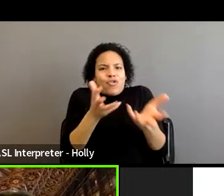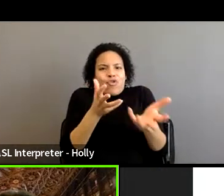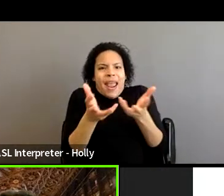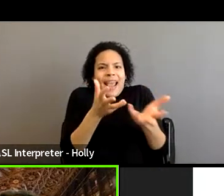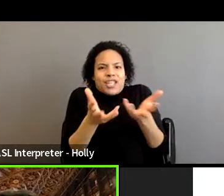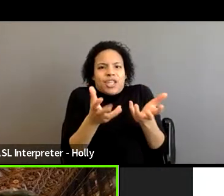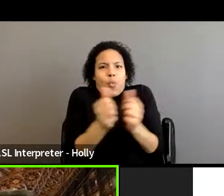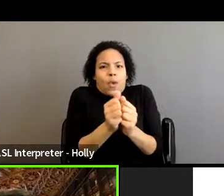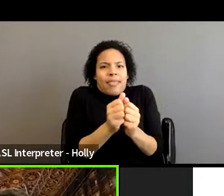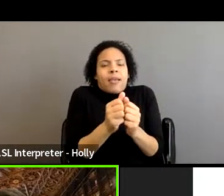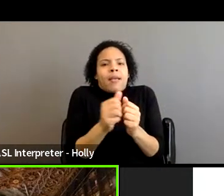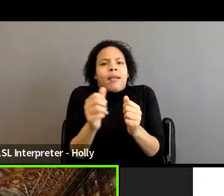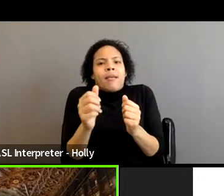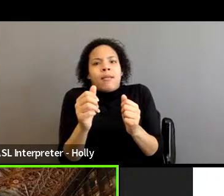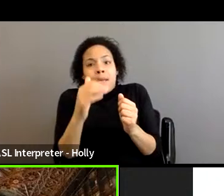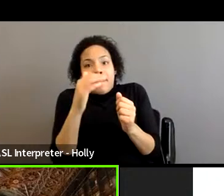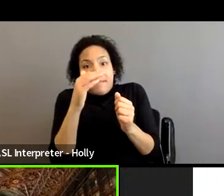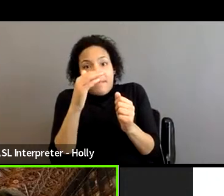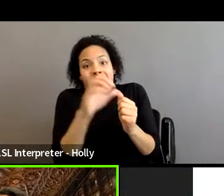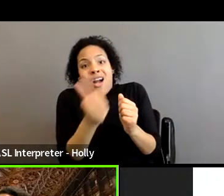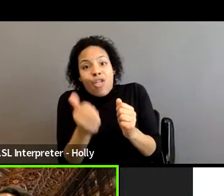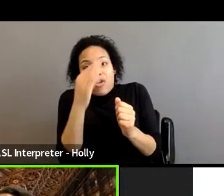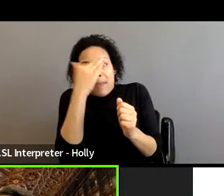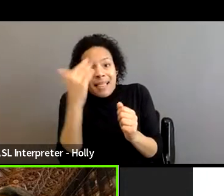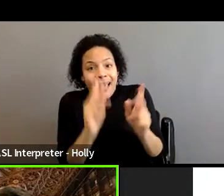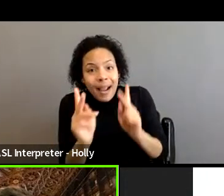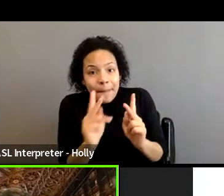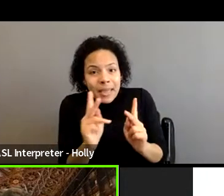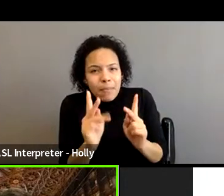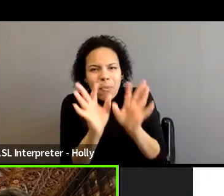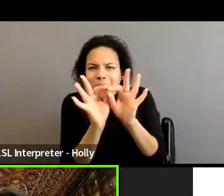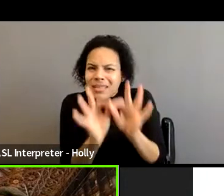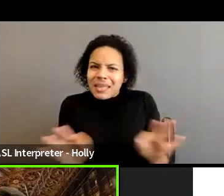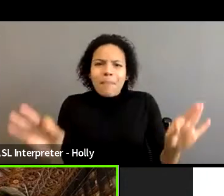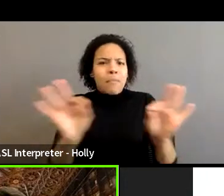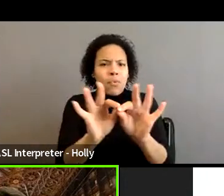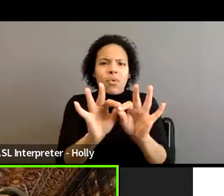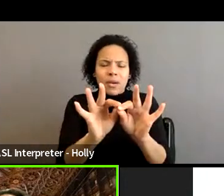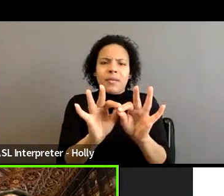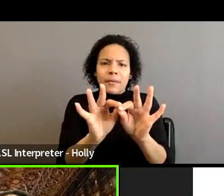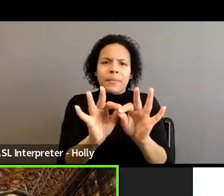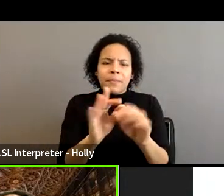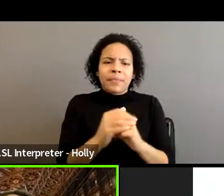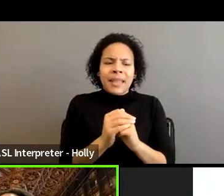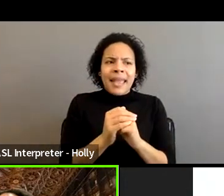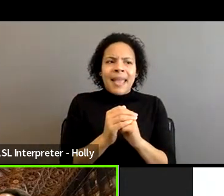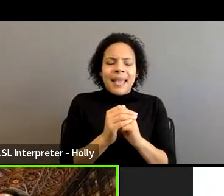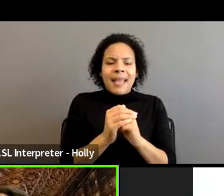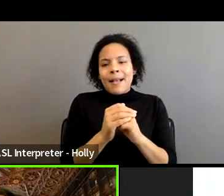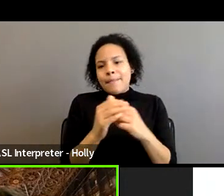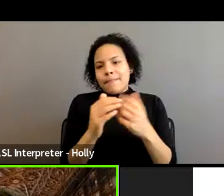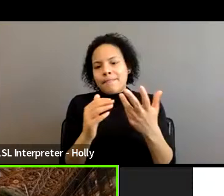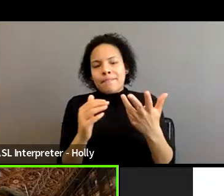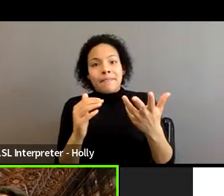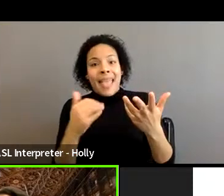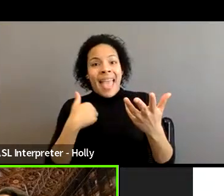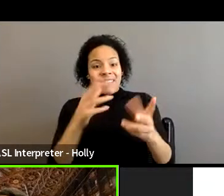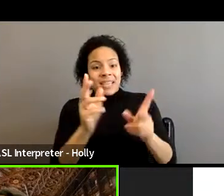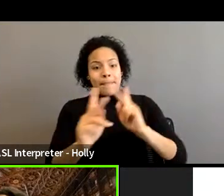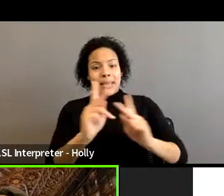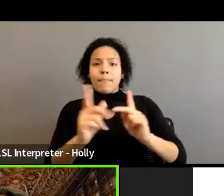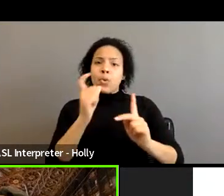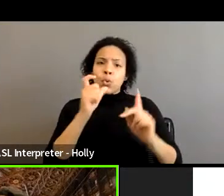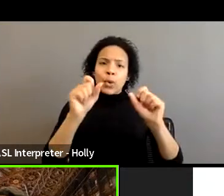that family dynamic, even if it's not blood family, but having those people who sort of have your back,